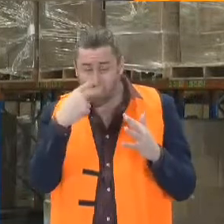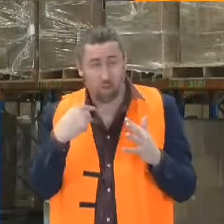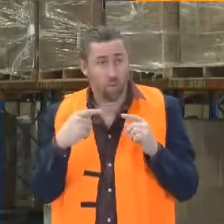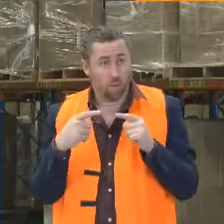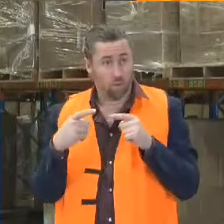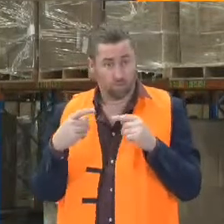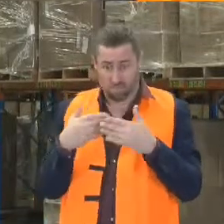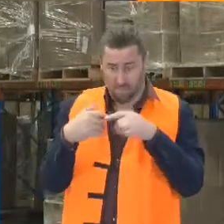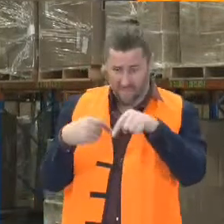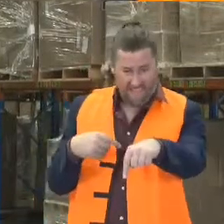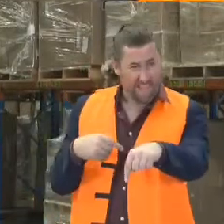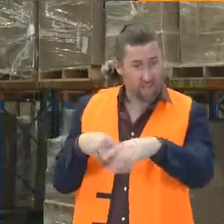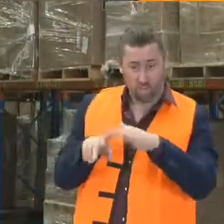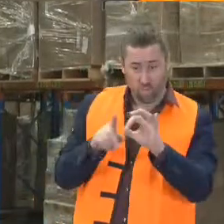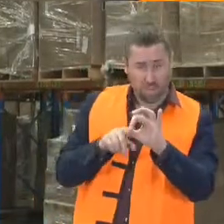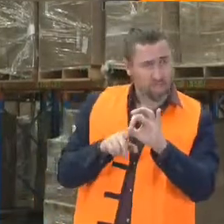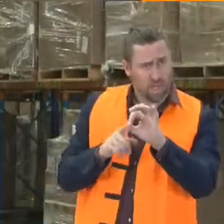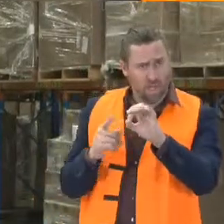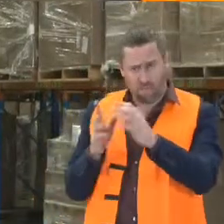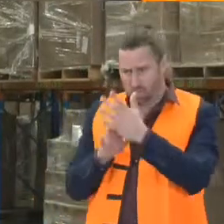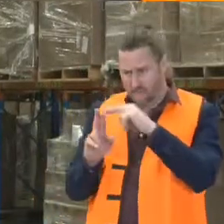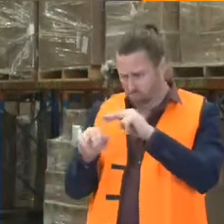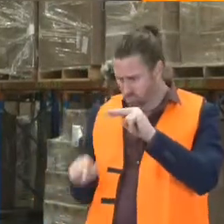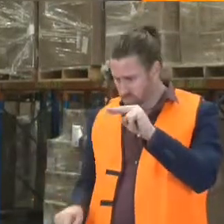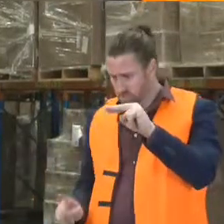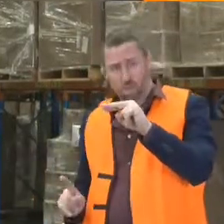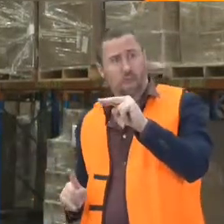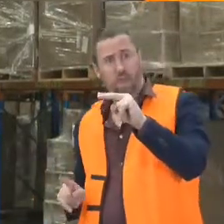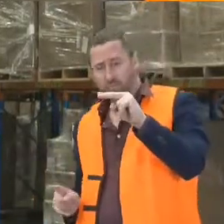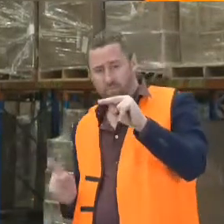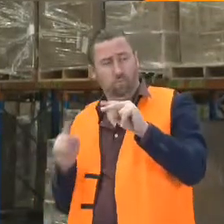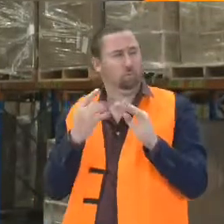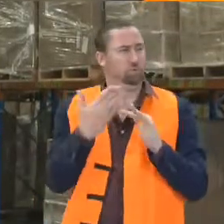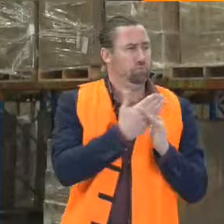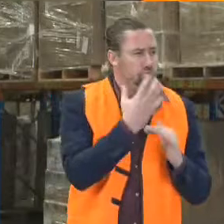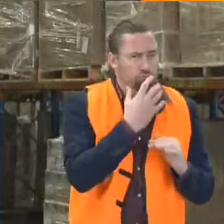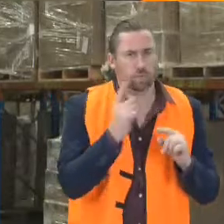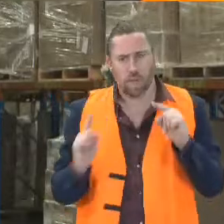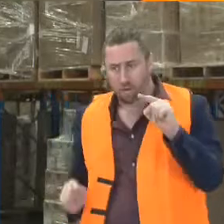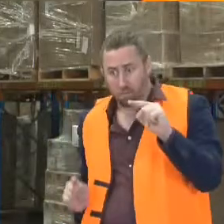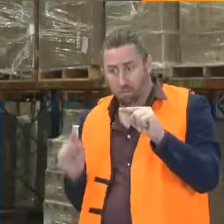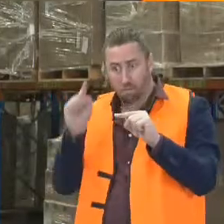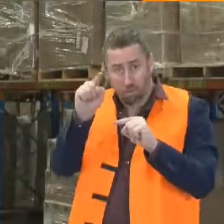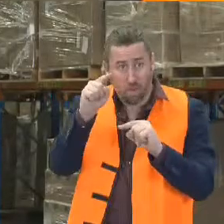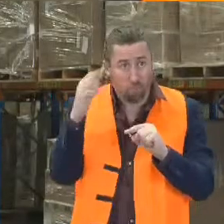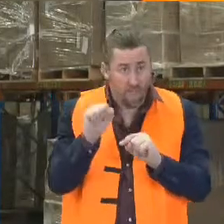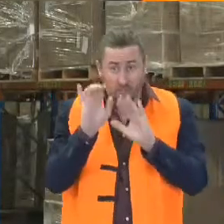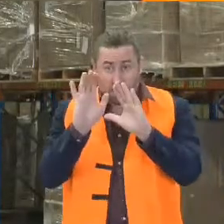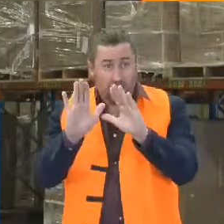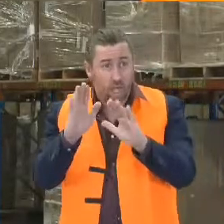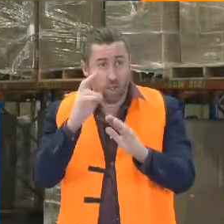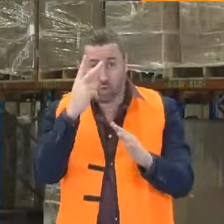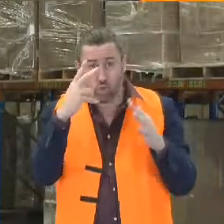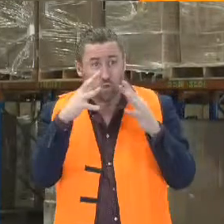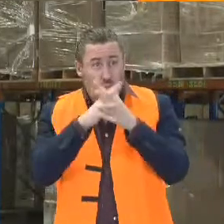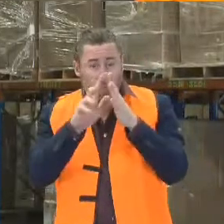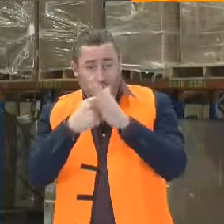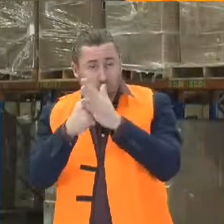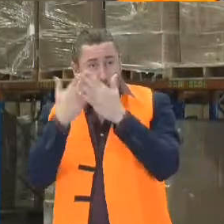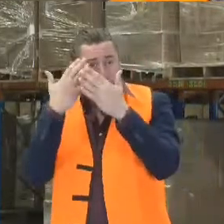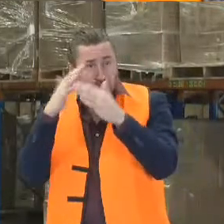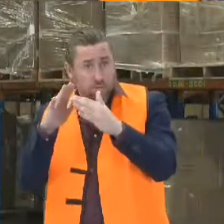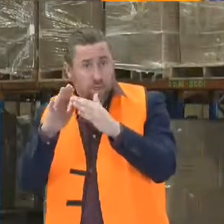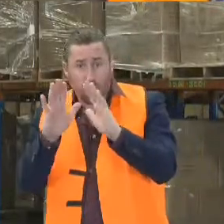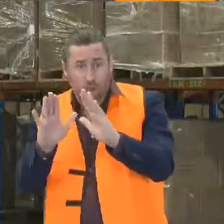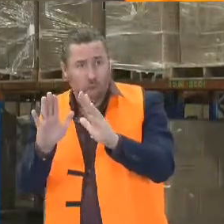parents were elsewhere, then of course we'd allow the parents in. Sorry, Dr. Young, would they have to go into quarantine if they came to Queensland, or could they